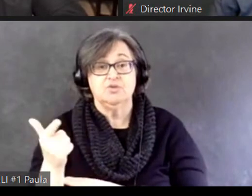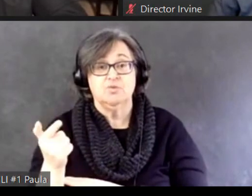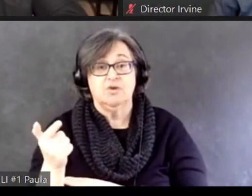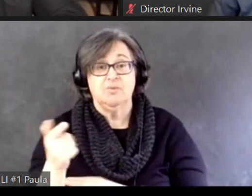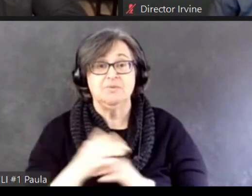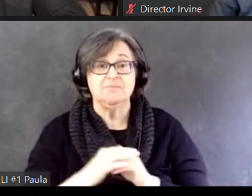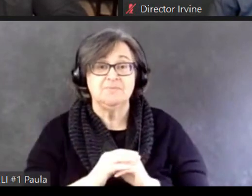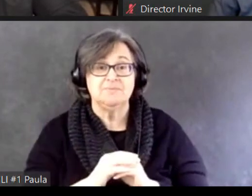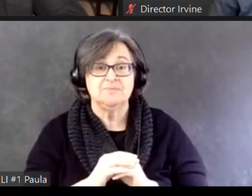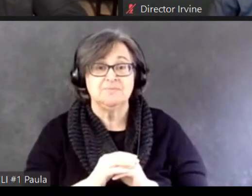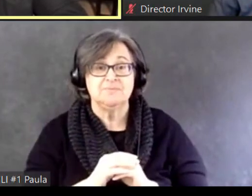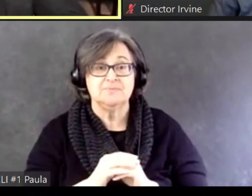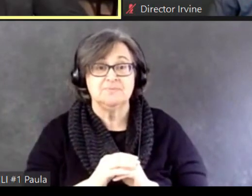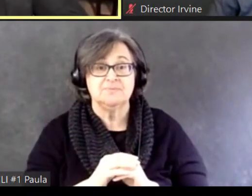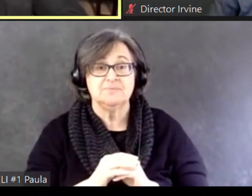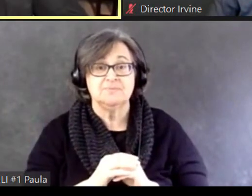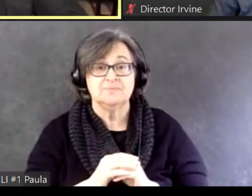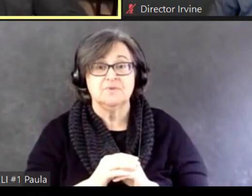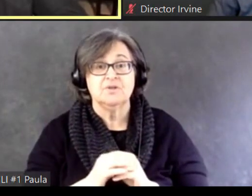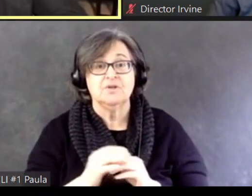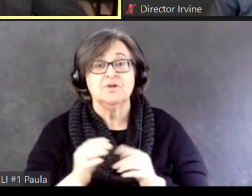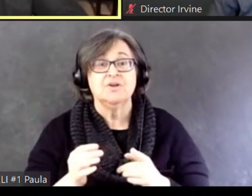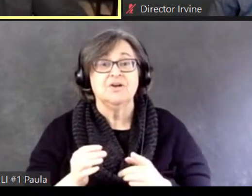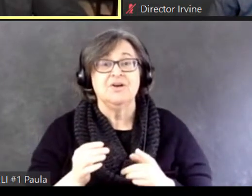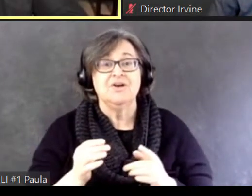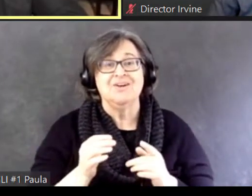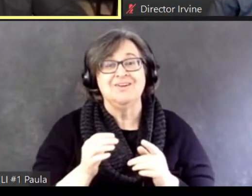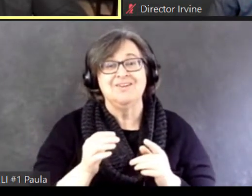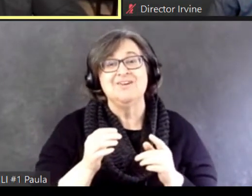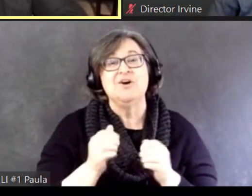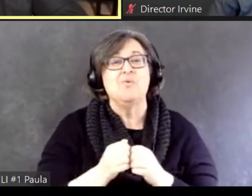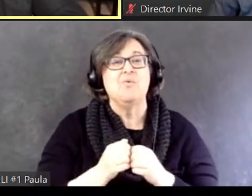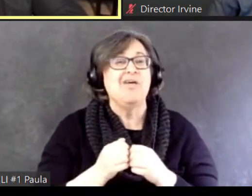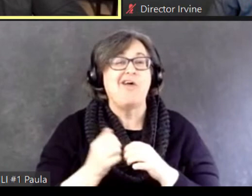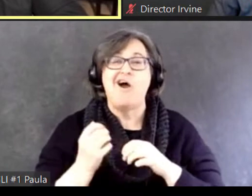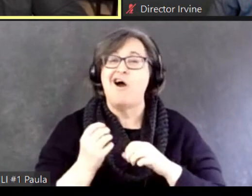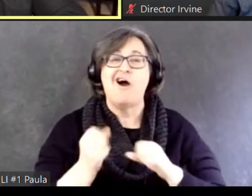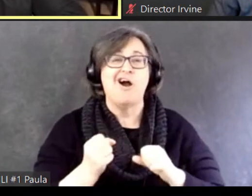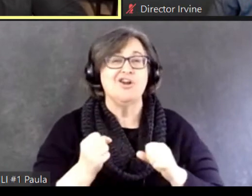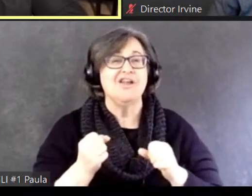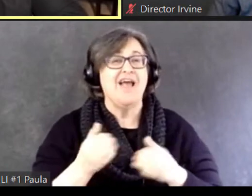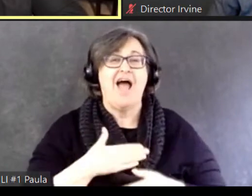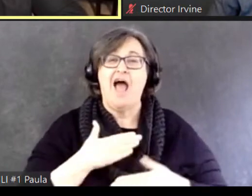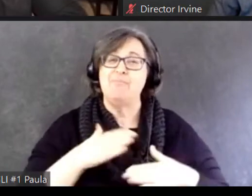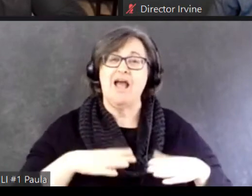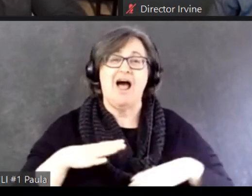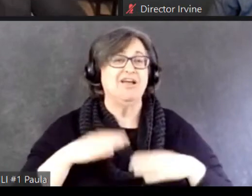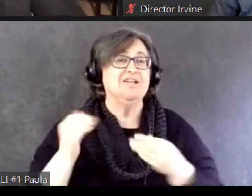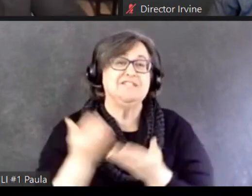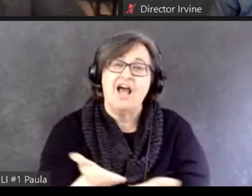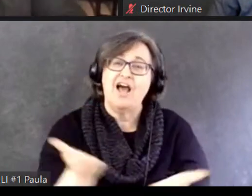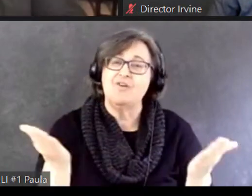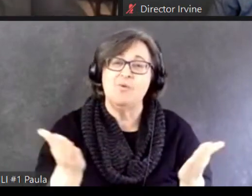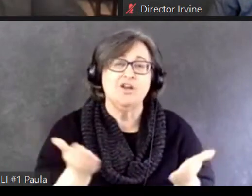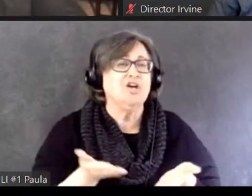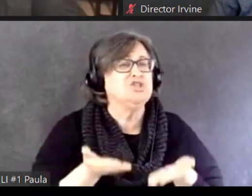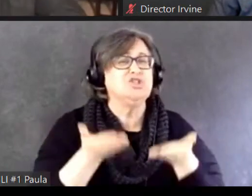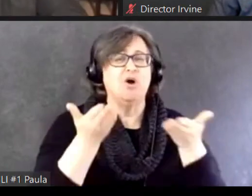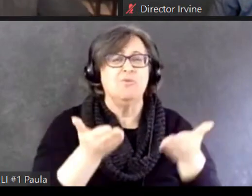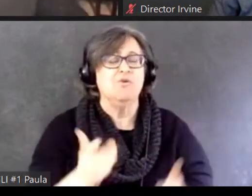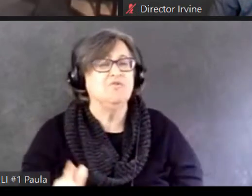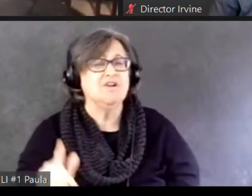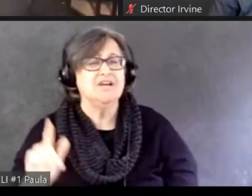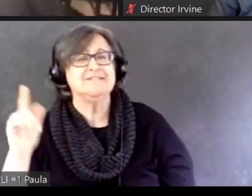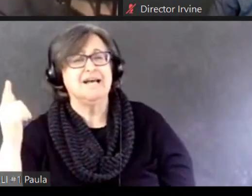2021. With a hearty, happy holidays, everybody, I say so moved. Second. Thank